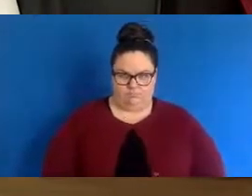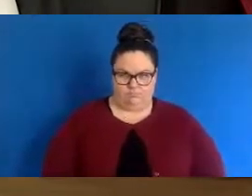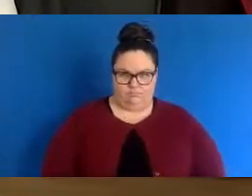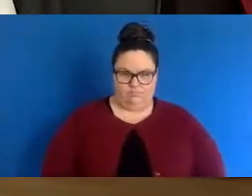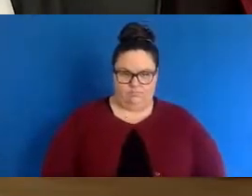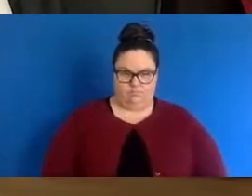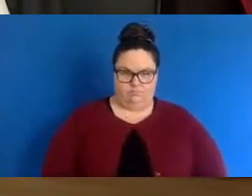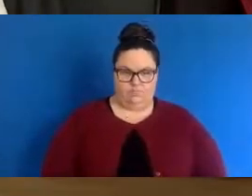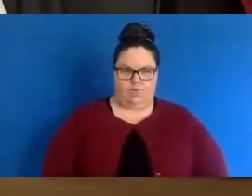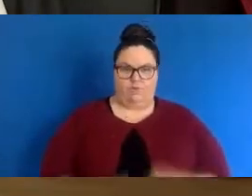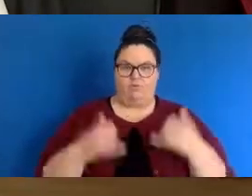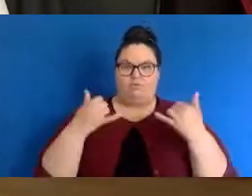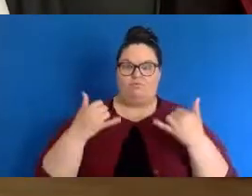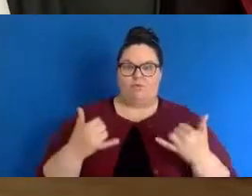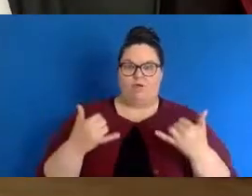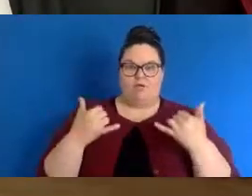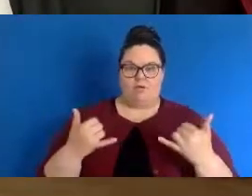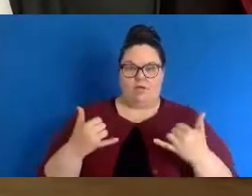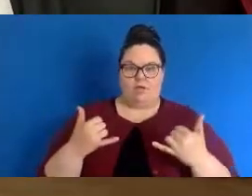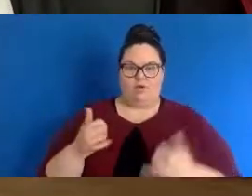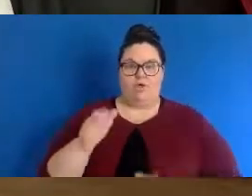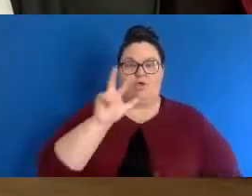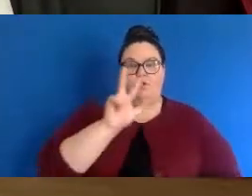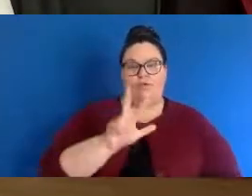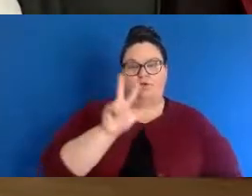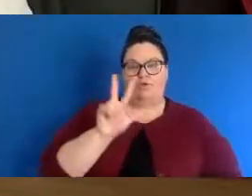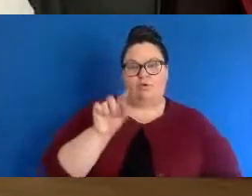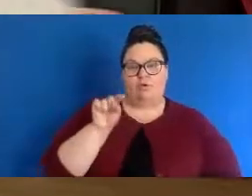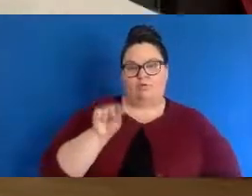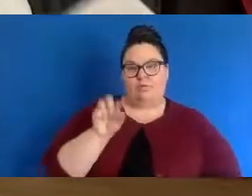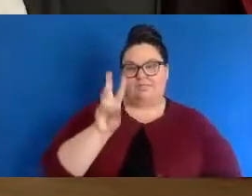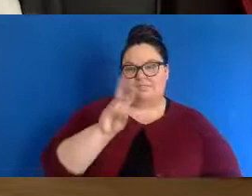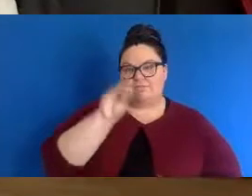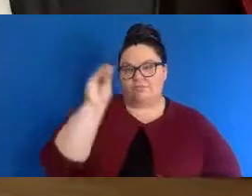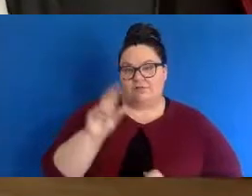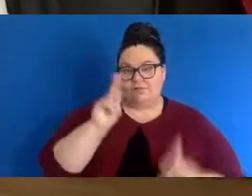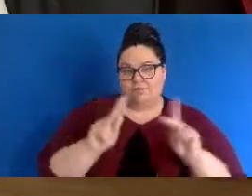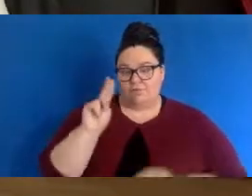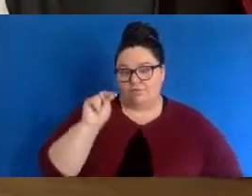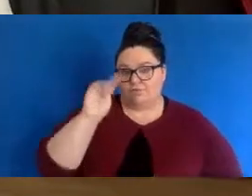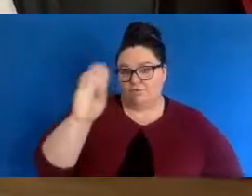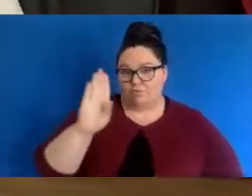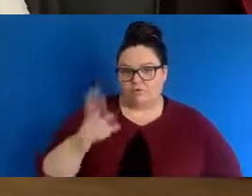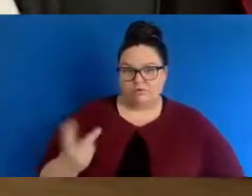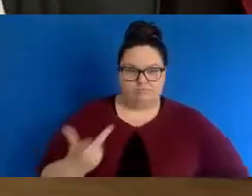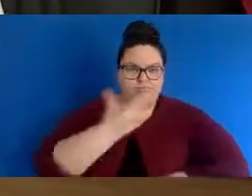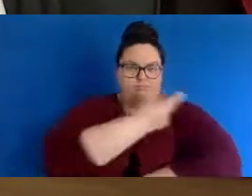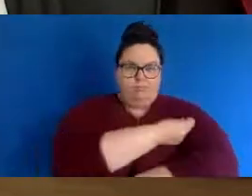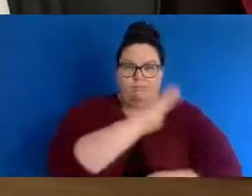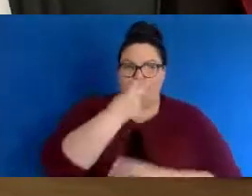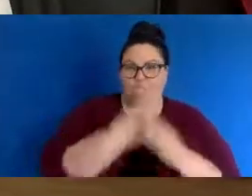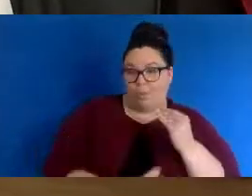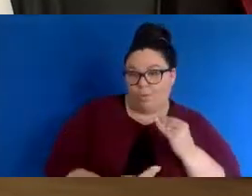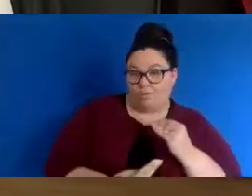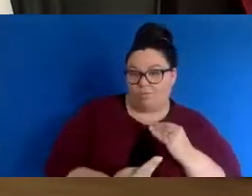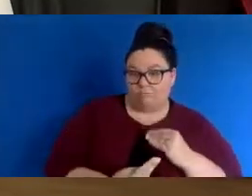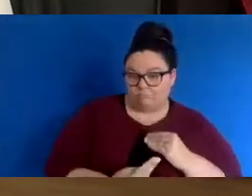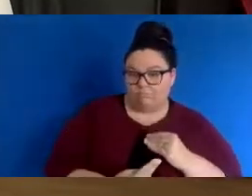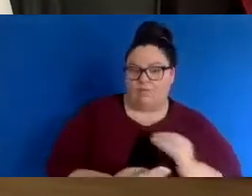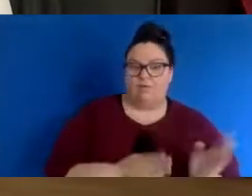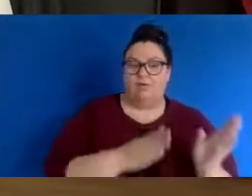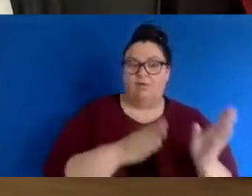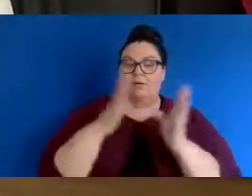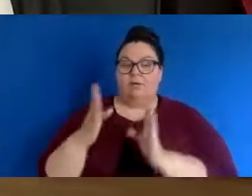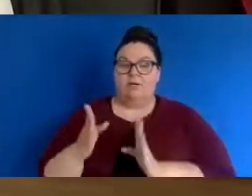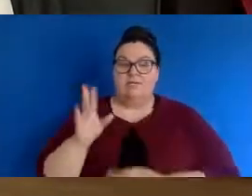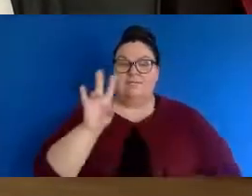0.6% of eligible New Brunswickers fully protected against the virus. We have 77.8% of our population